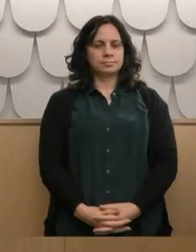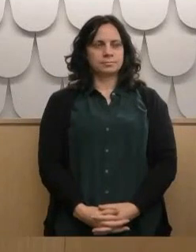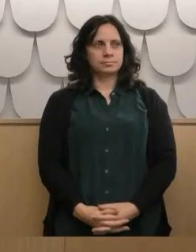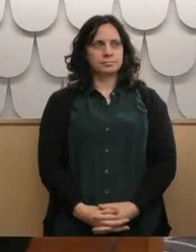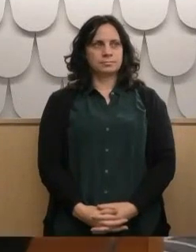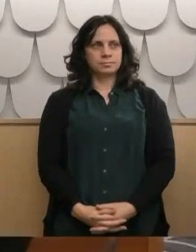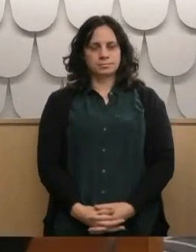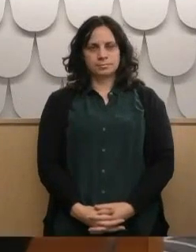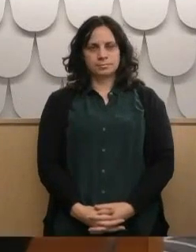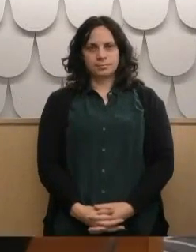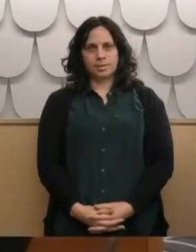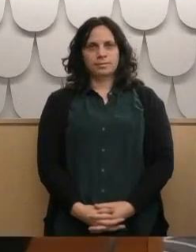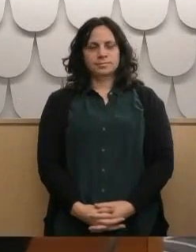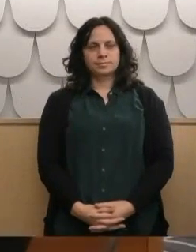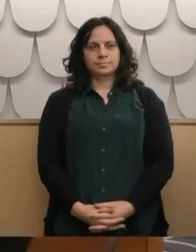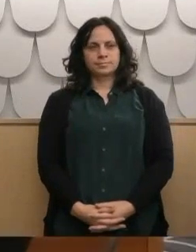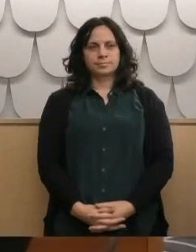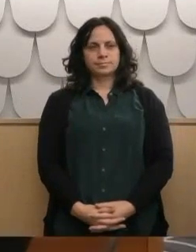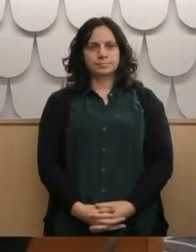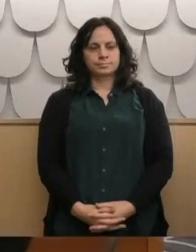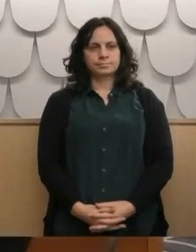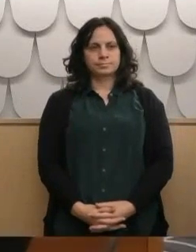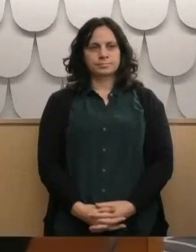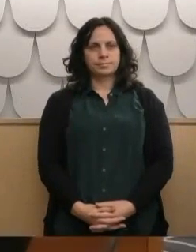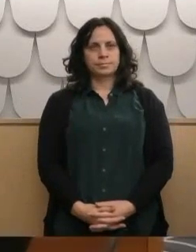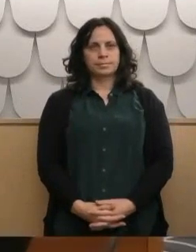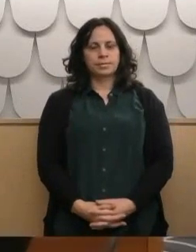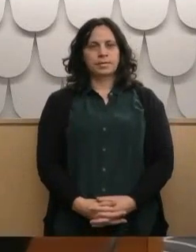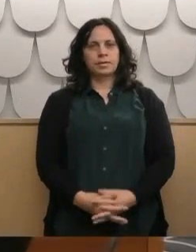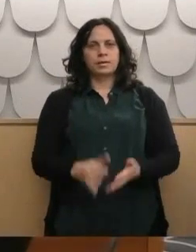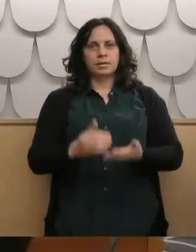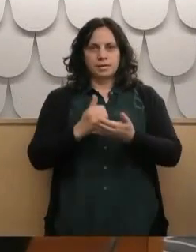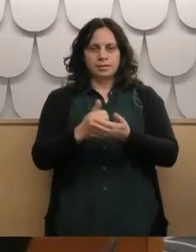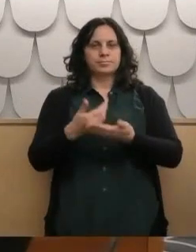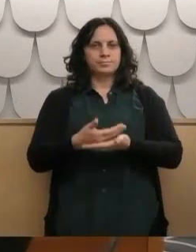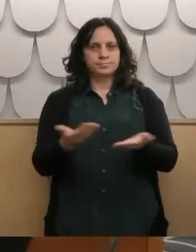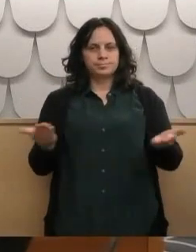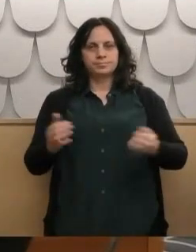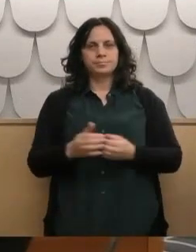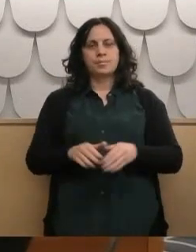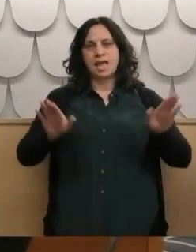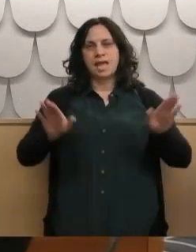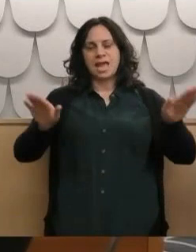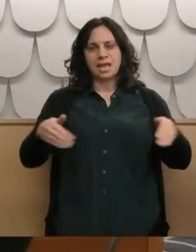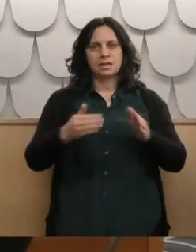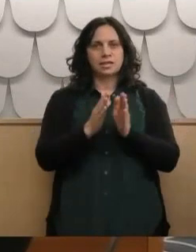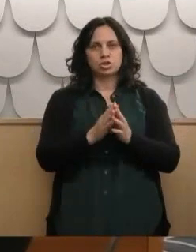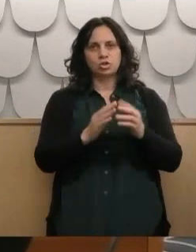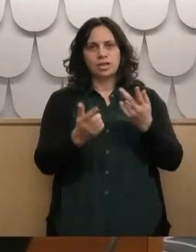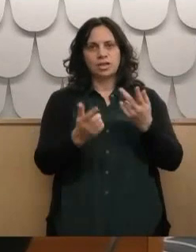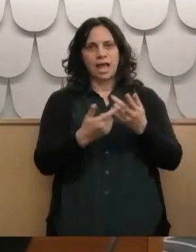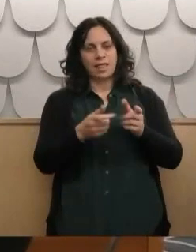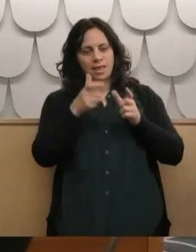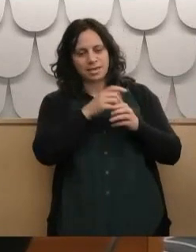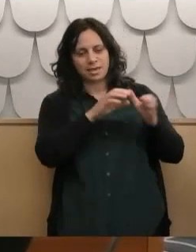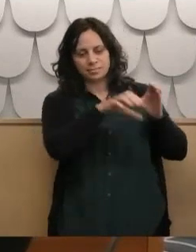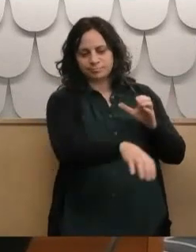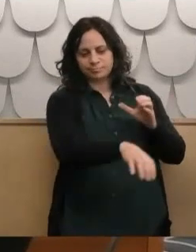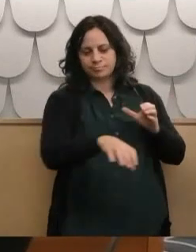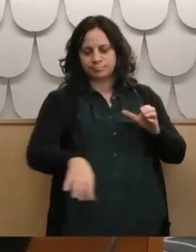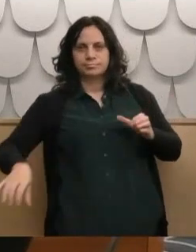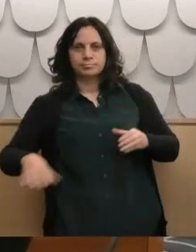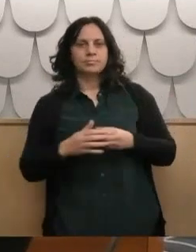Tēnā koutou katoa, the Anglican Church, our care organisations and schools